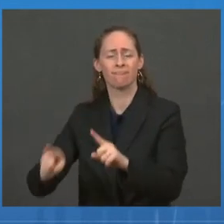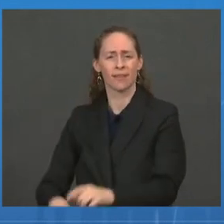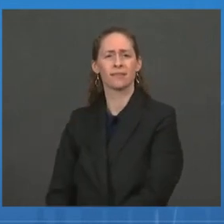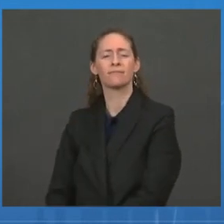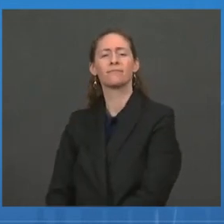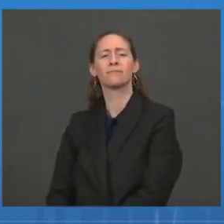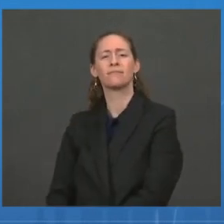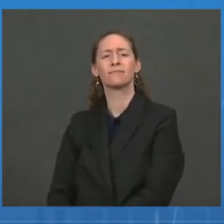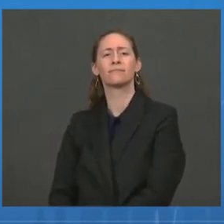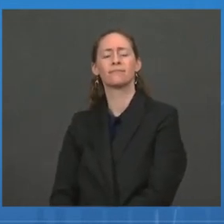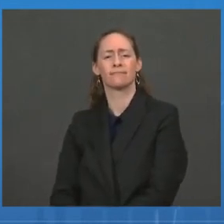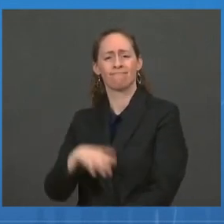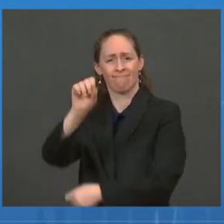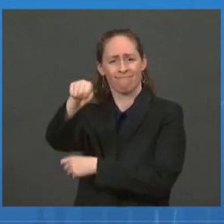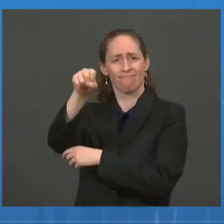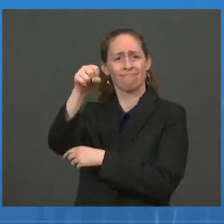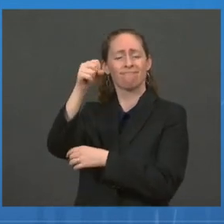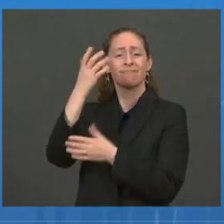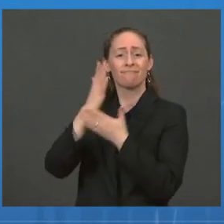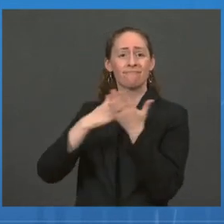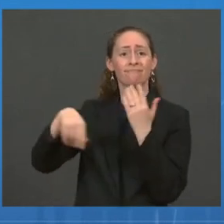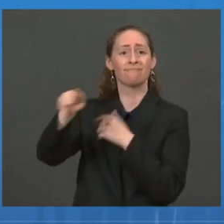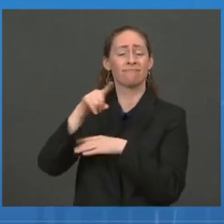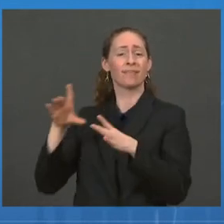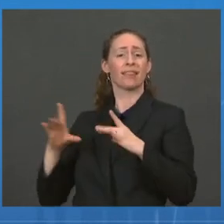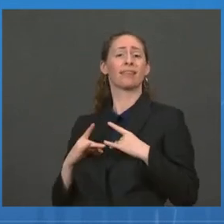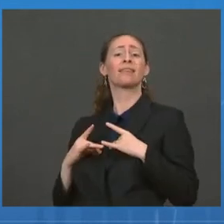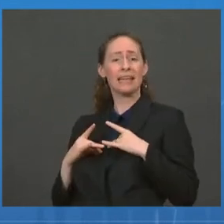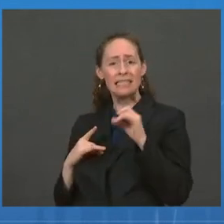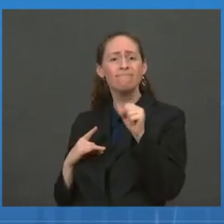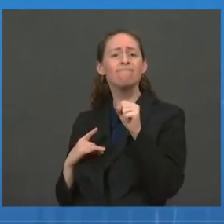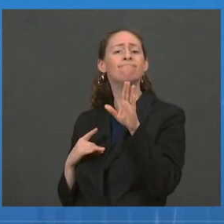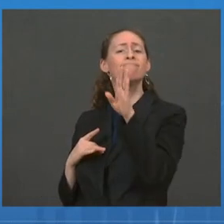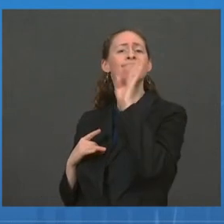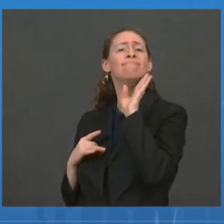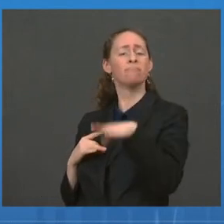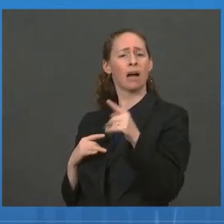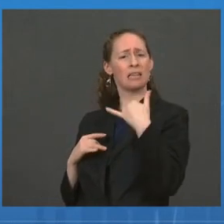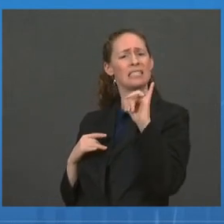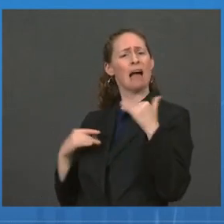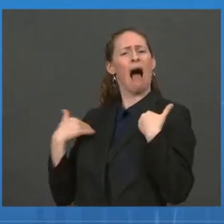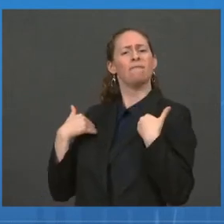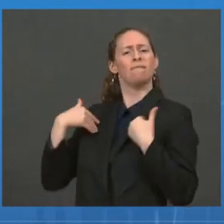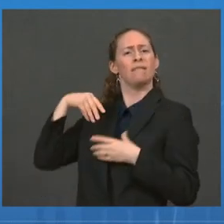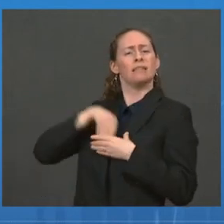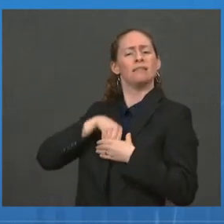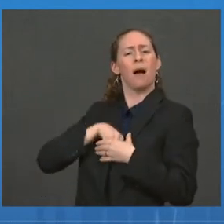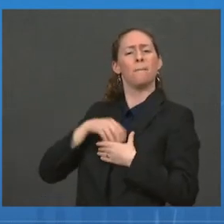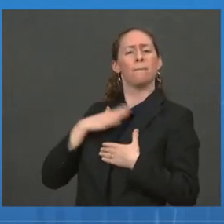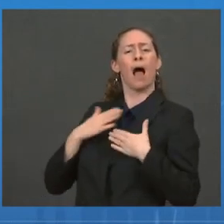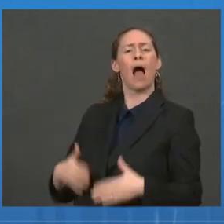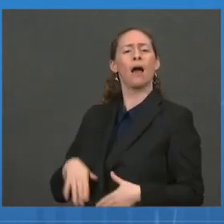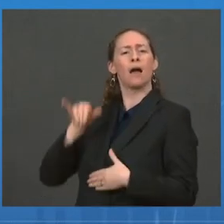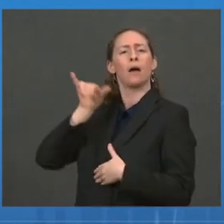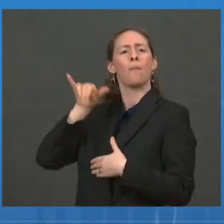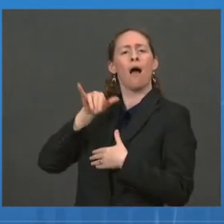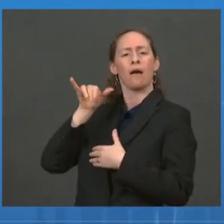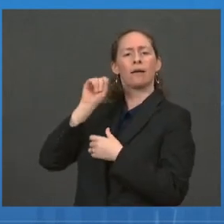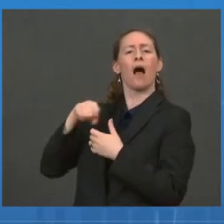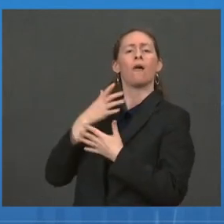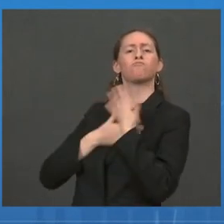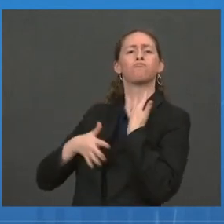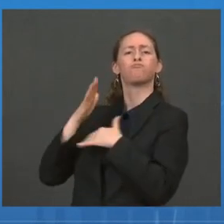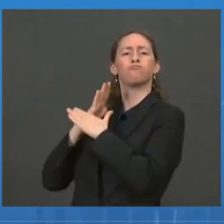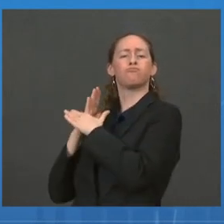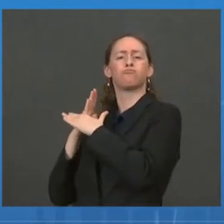like delta give you a degree of cross protection particularly against severe disease so there's every